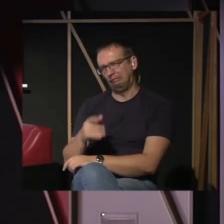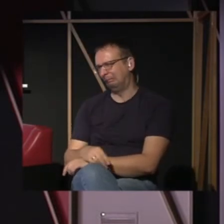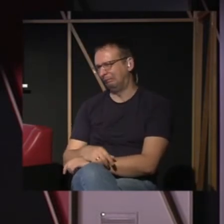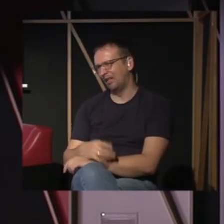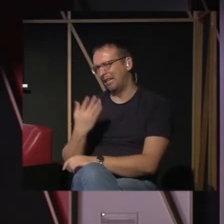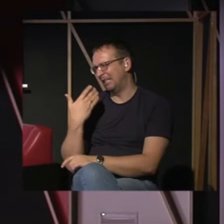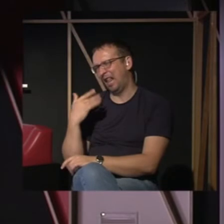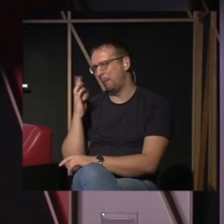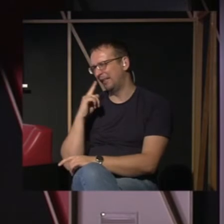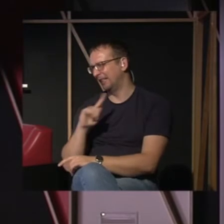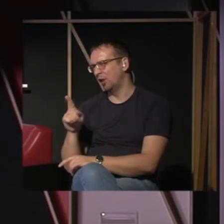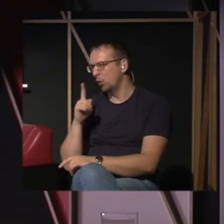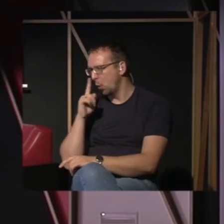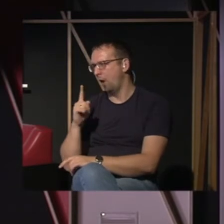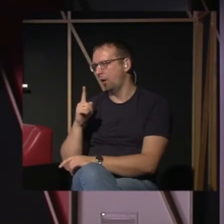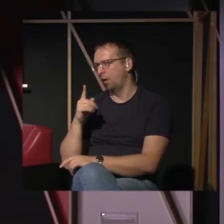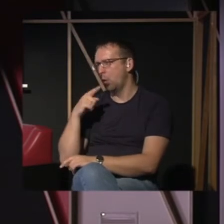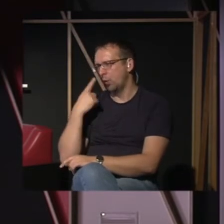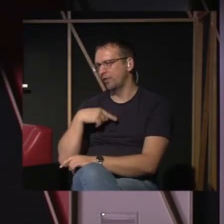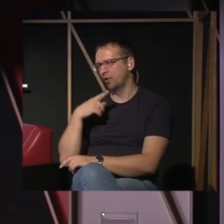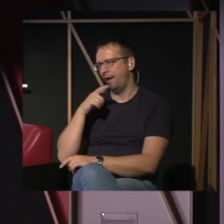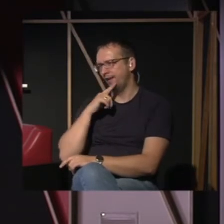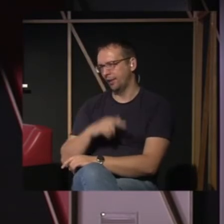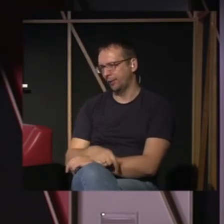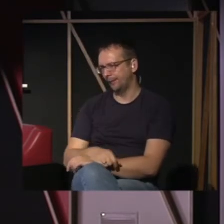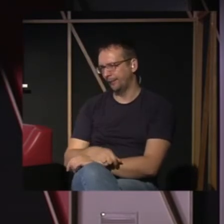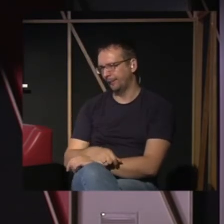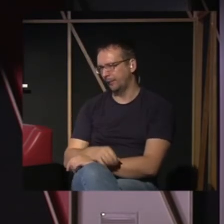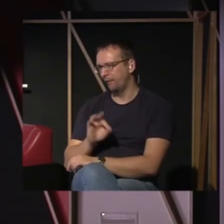know. Any other questions at all from the audience?